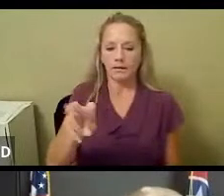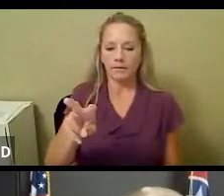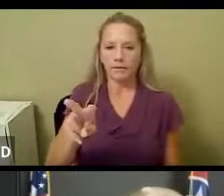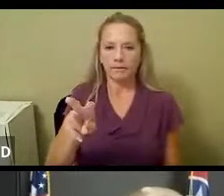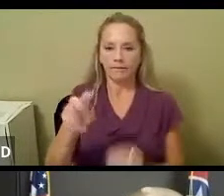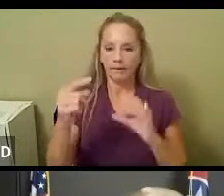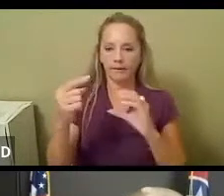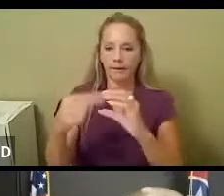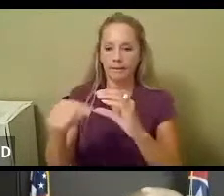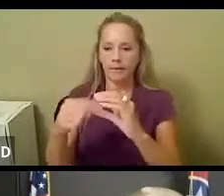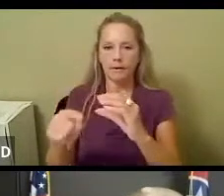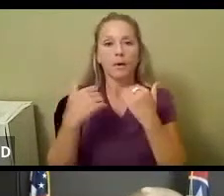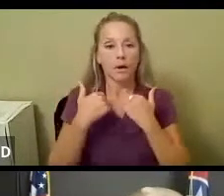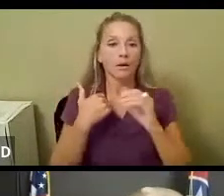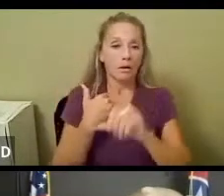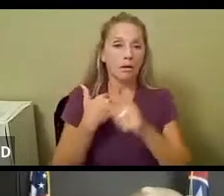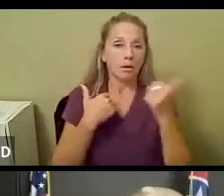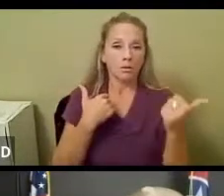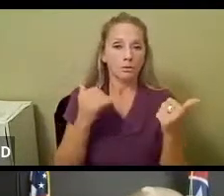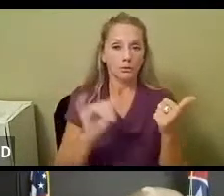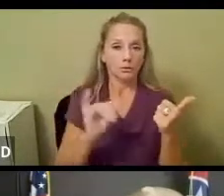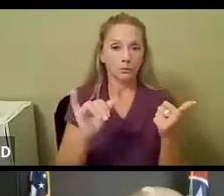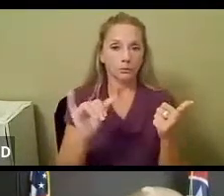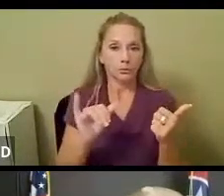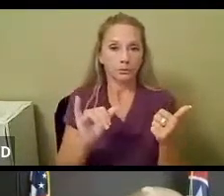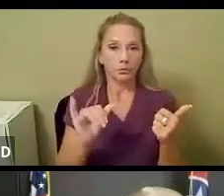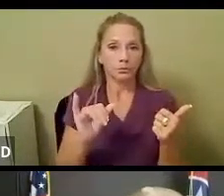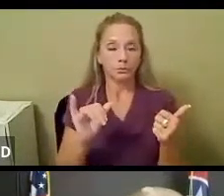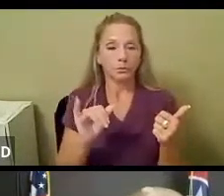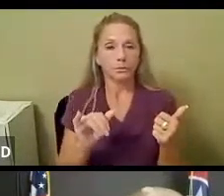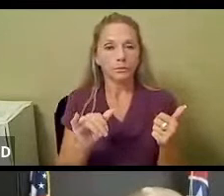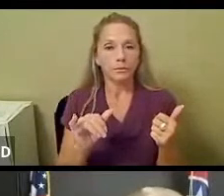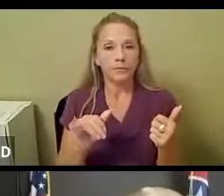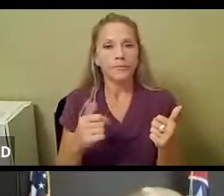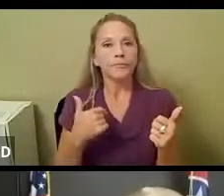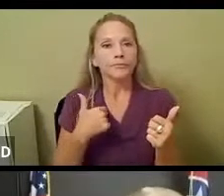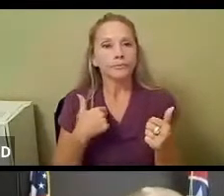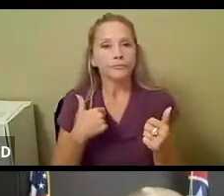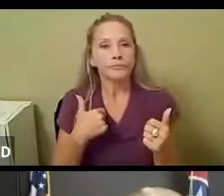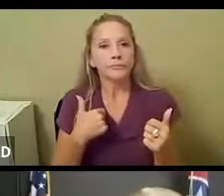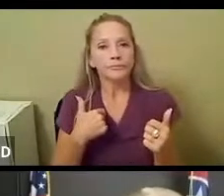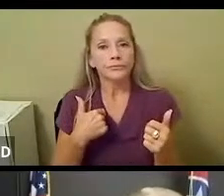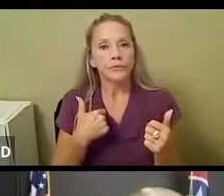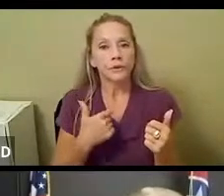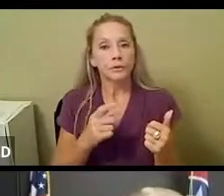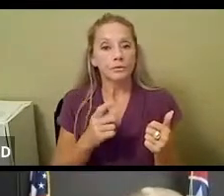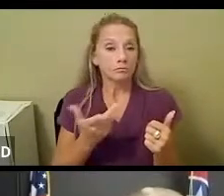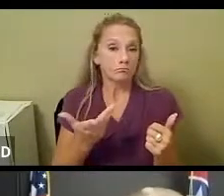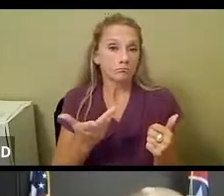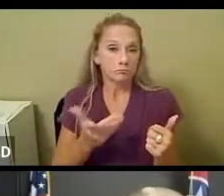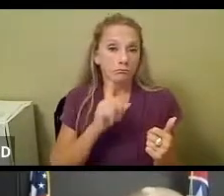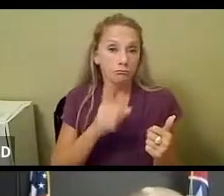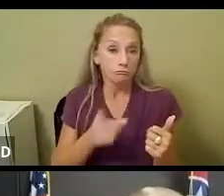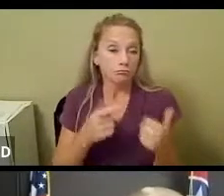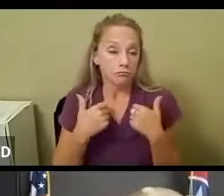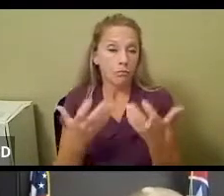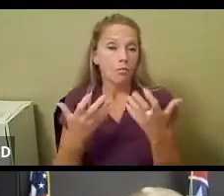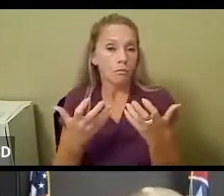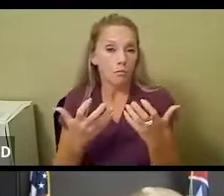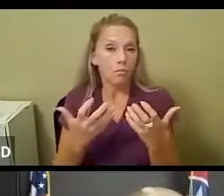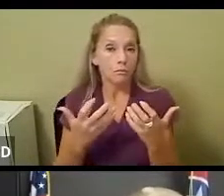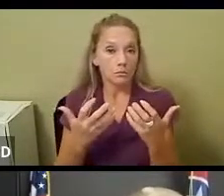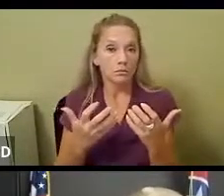other email addresses, and I would certainly want to have